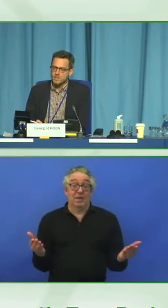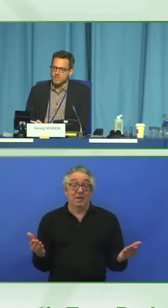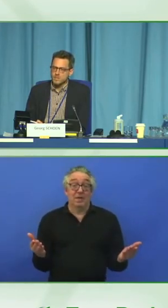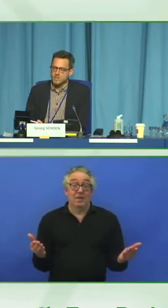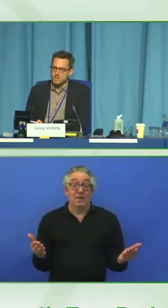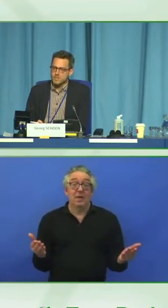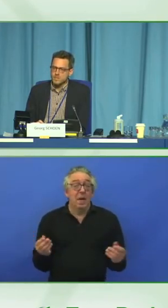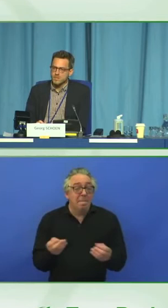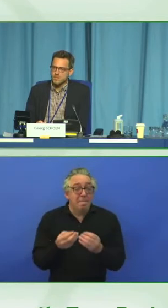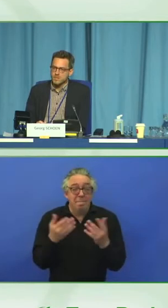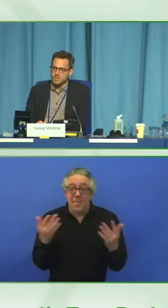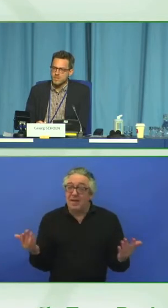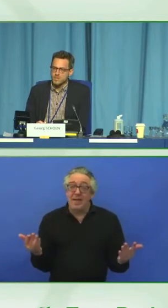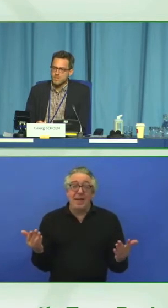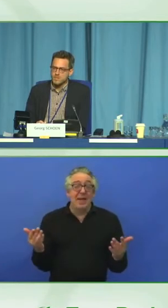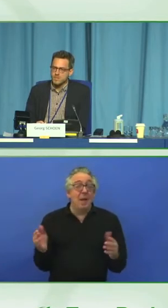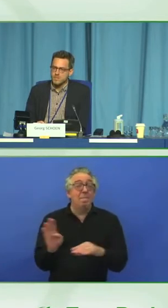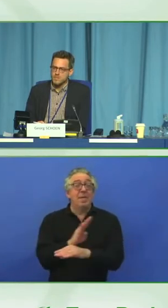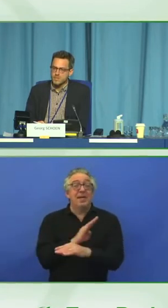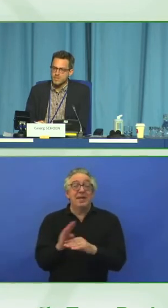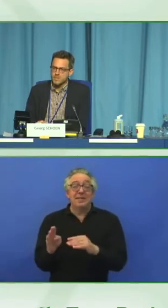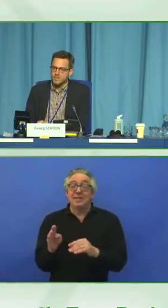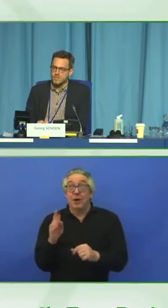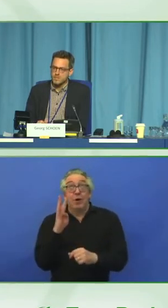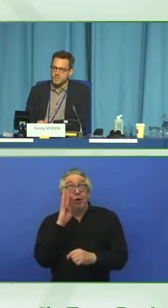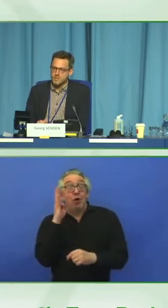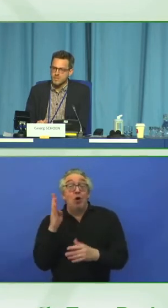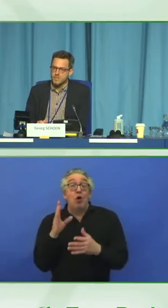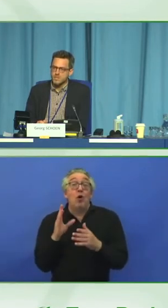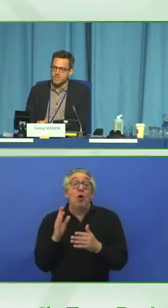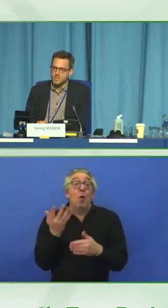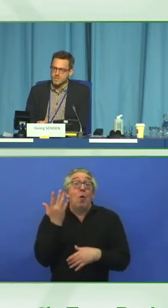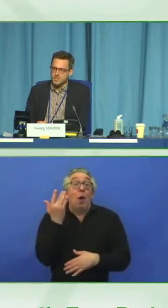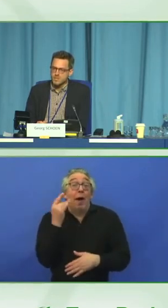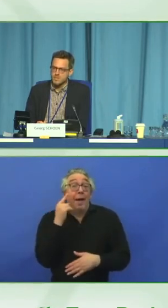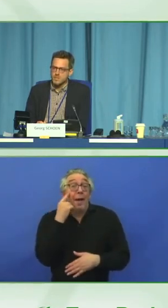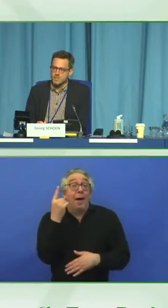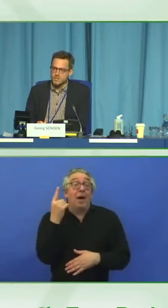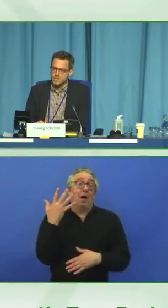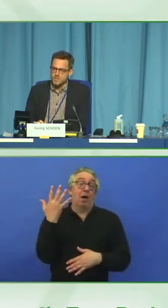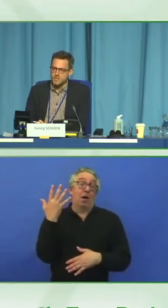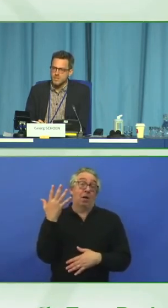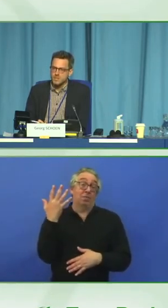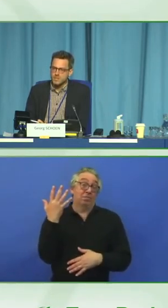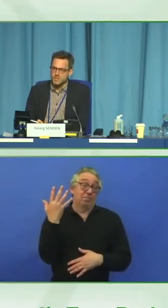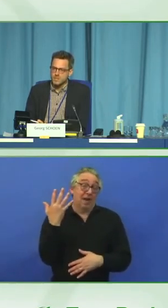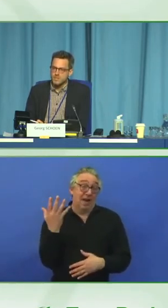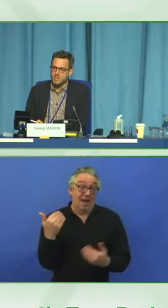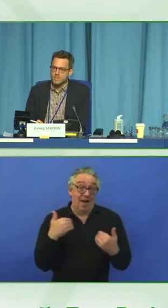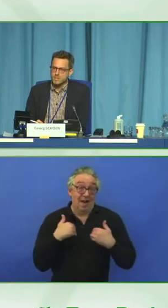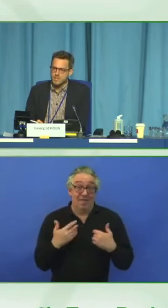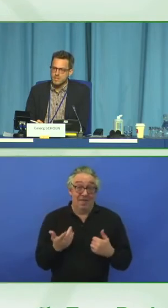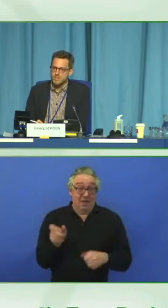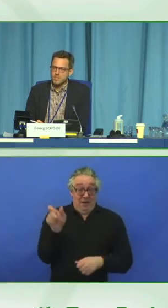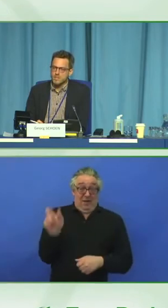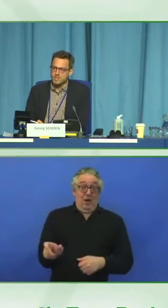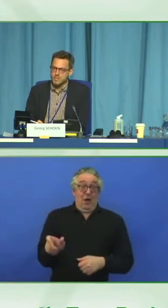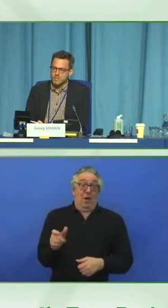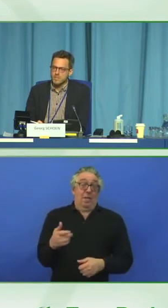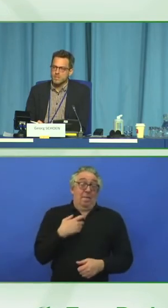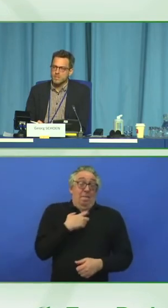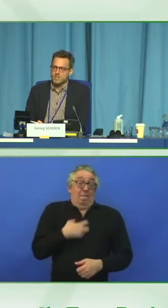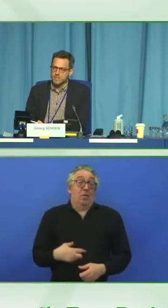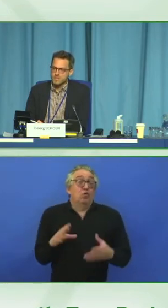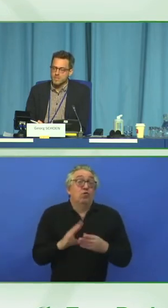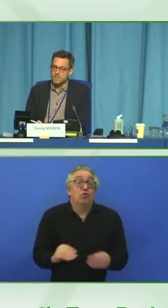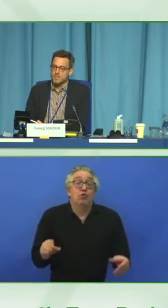personal stories. We work with another entrepreneur who's physically disabled himself, has created a matching